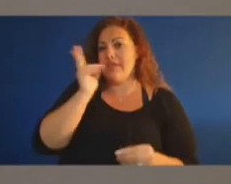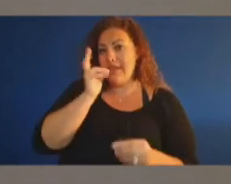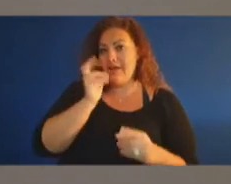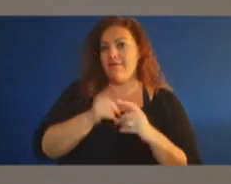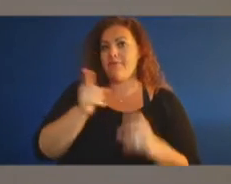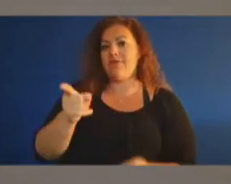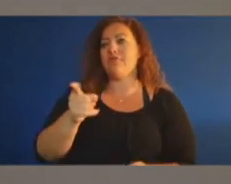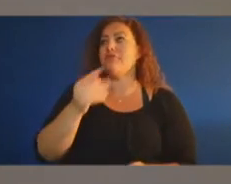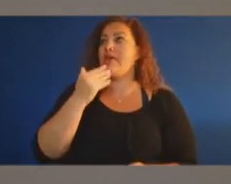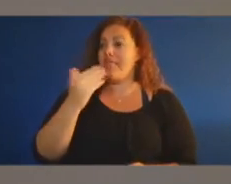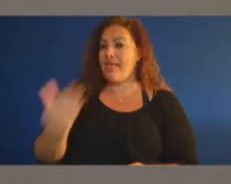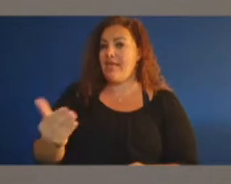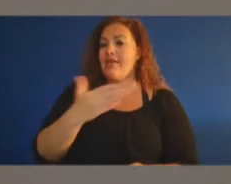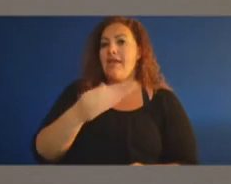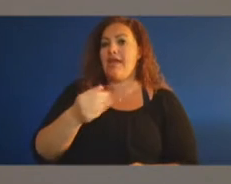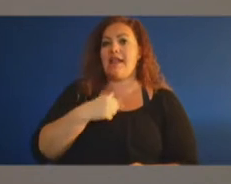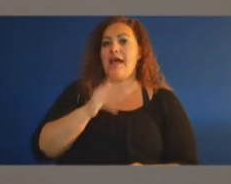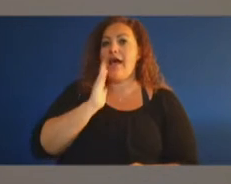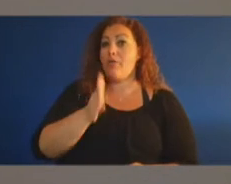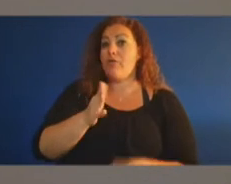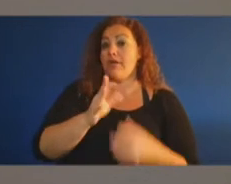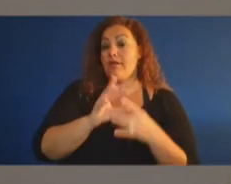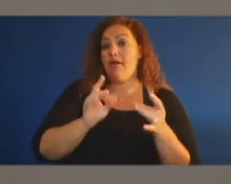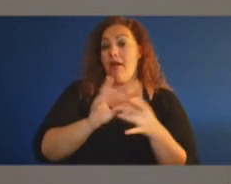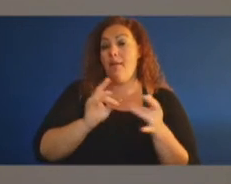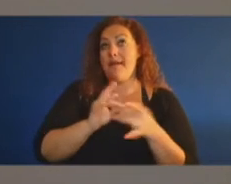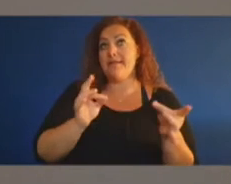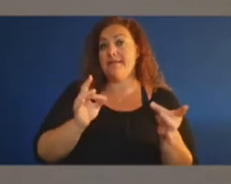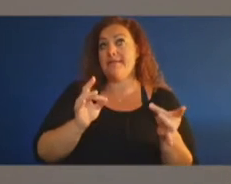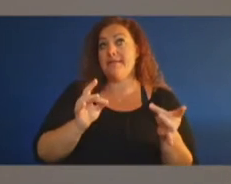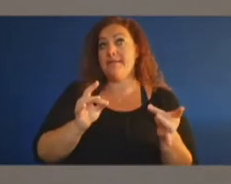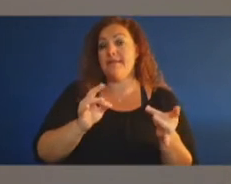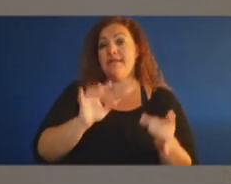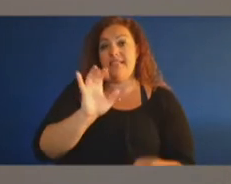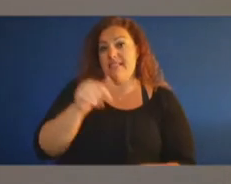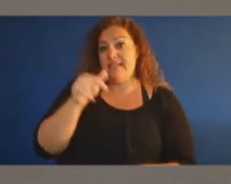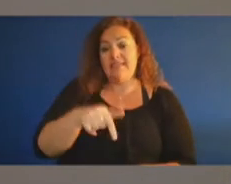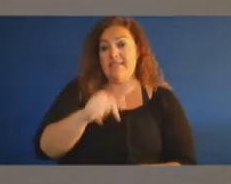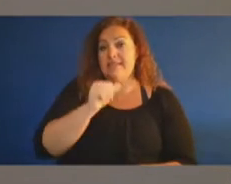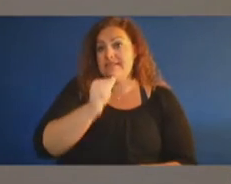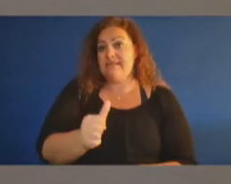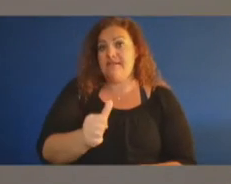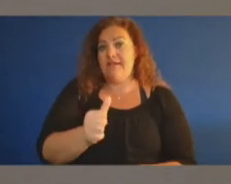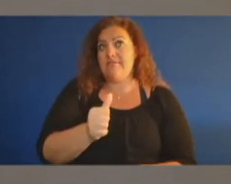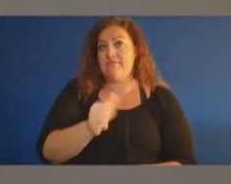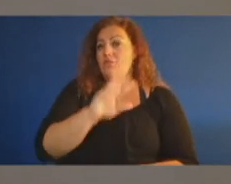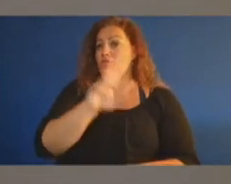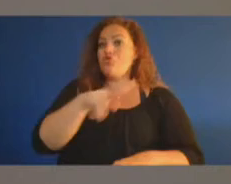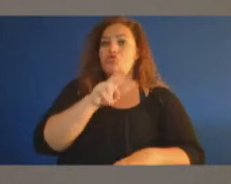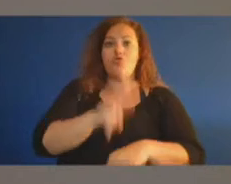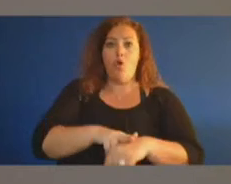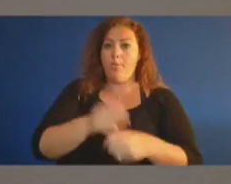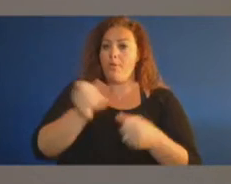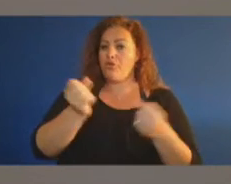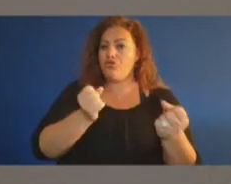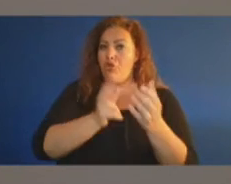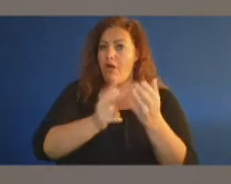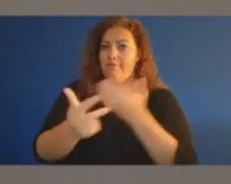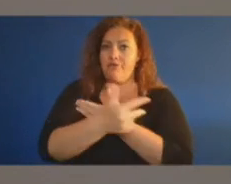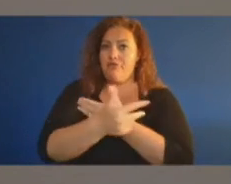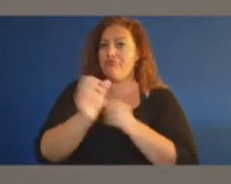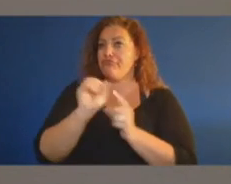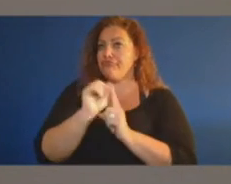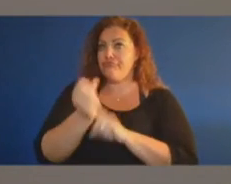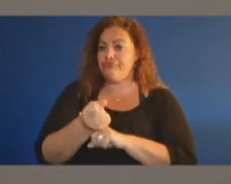and I I would just comment that um this is not one of the normal drive-thru kind of scenarios we're